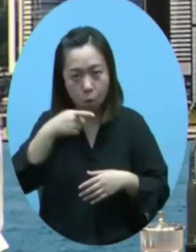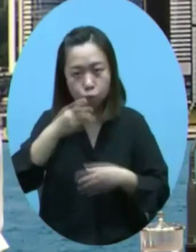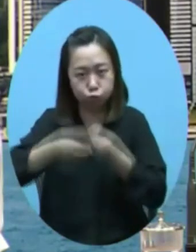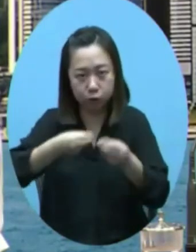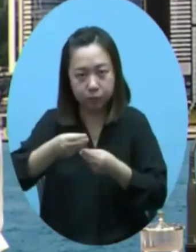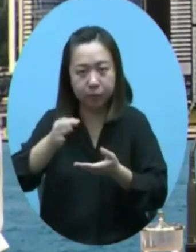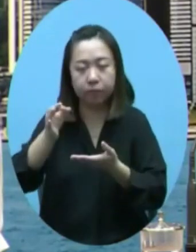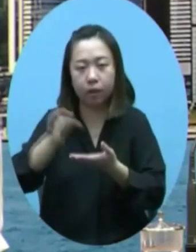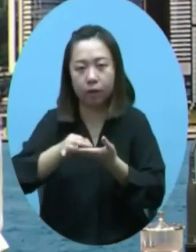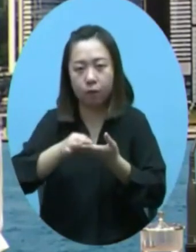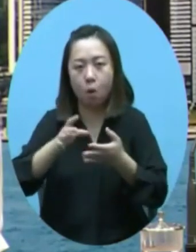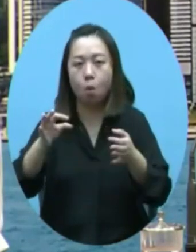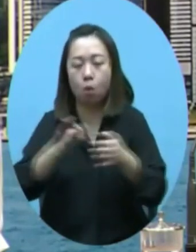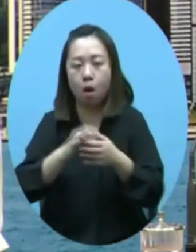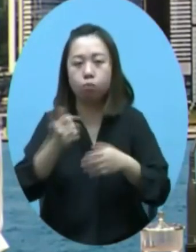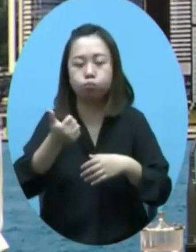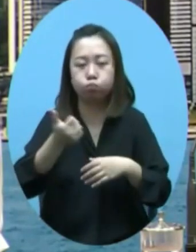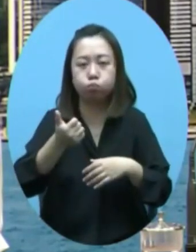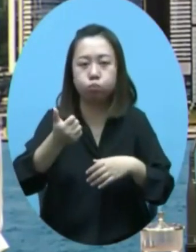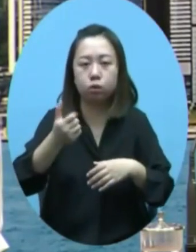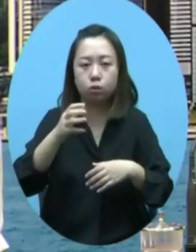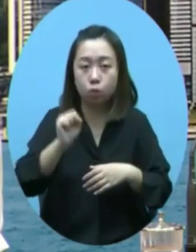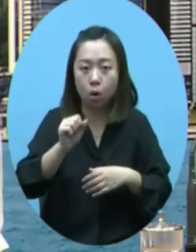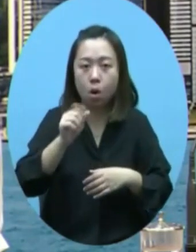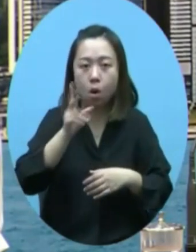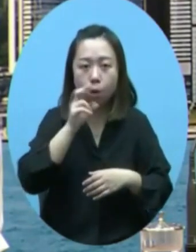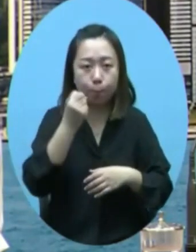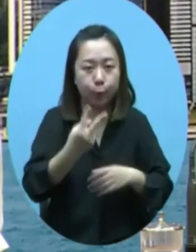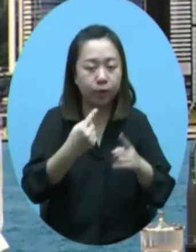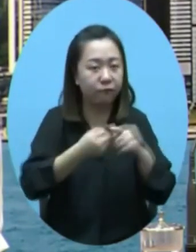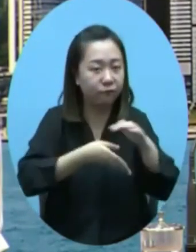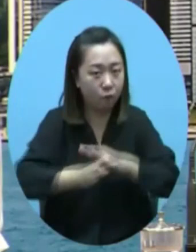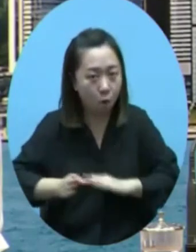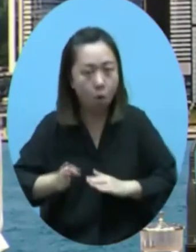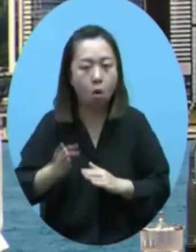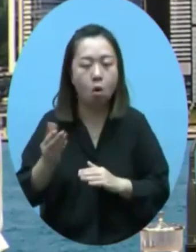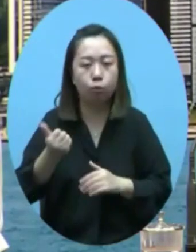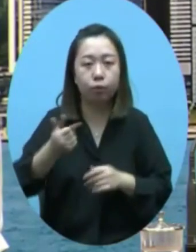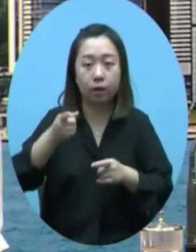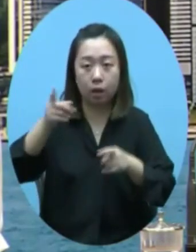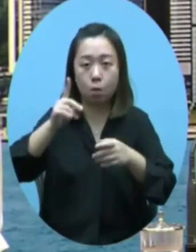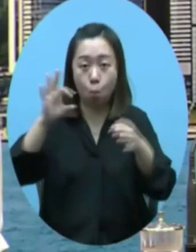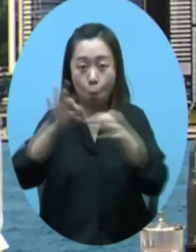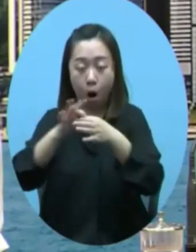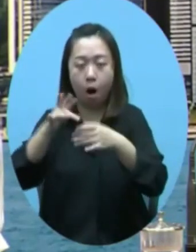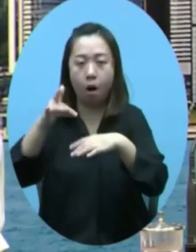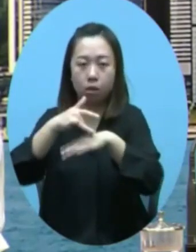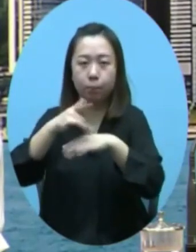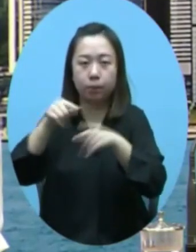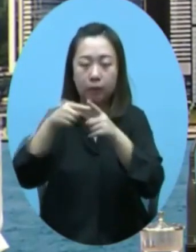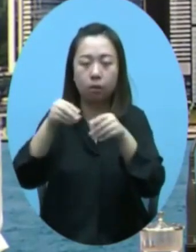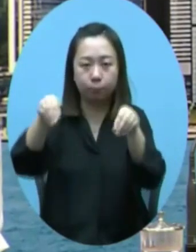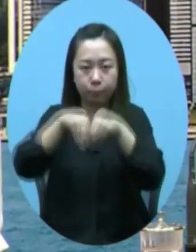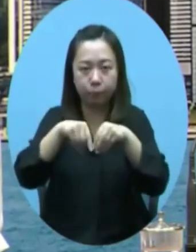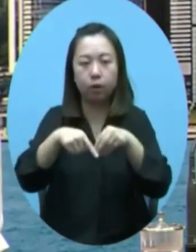common source of infection, so we would, for example, for double rooms, we could place 2 patients